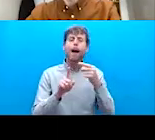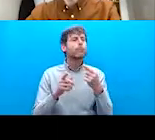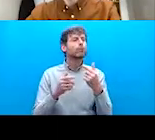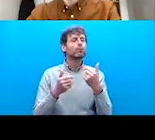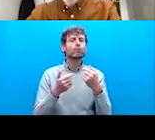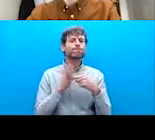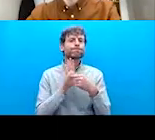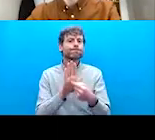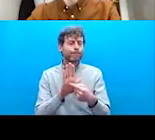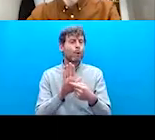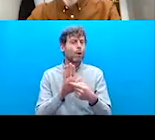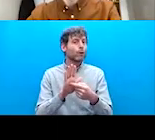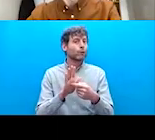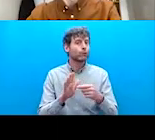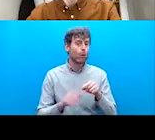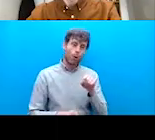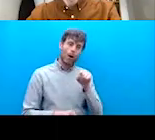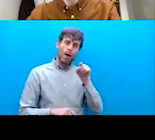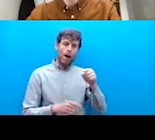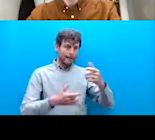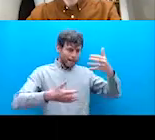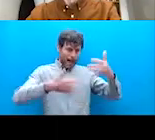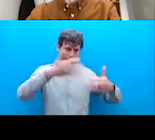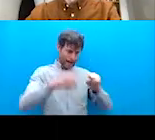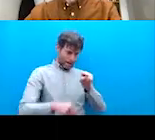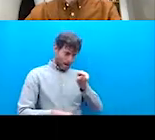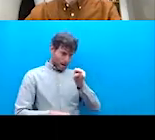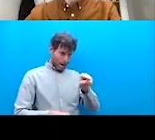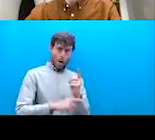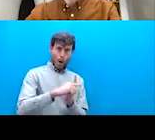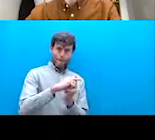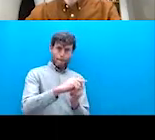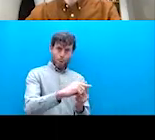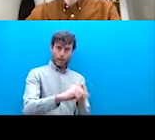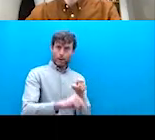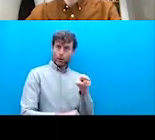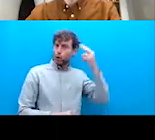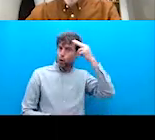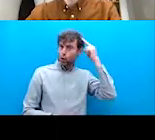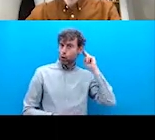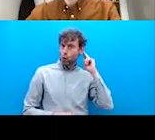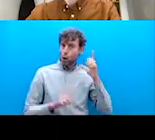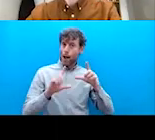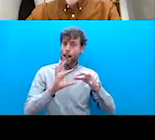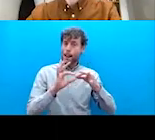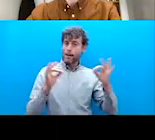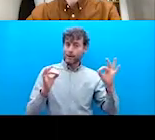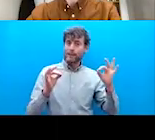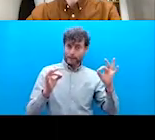important, widely discussed data point in the neurolinguistics literature, which is the P600 semantic attraction